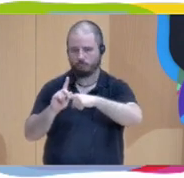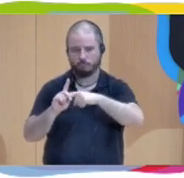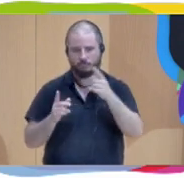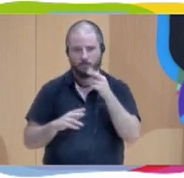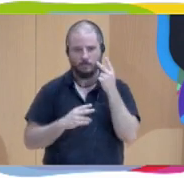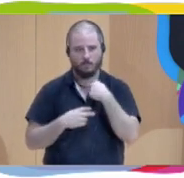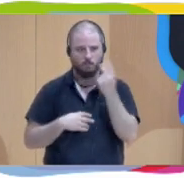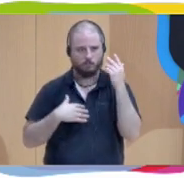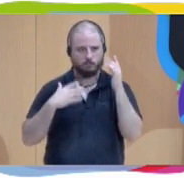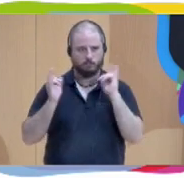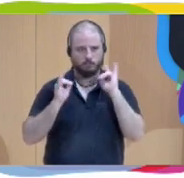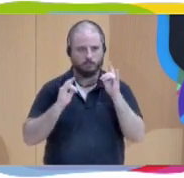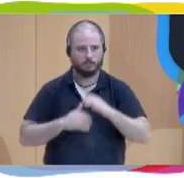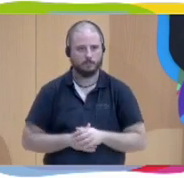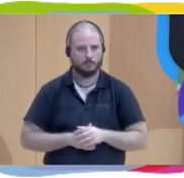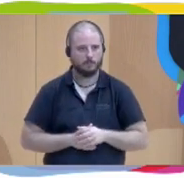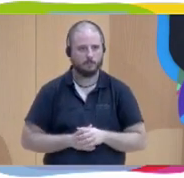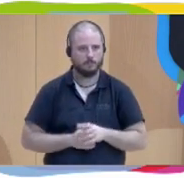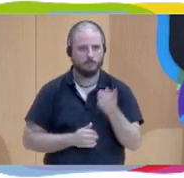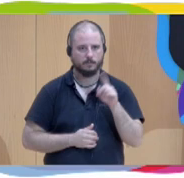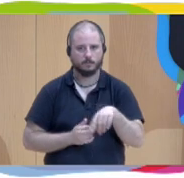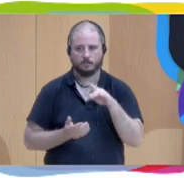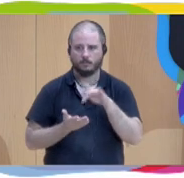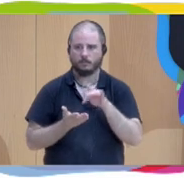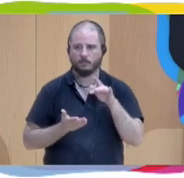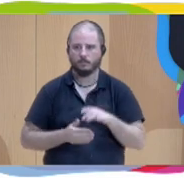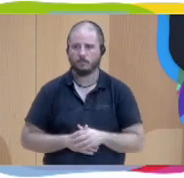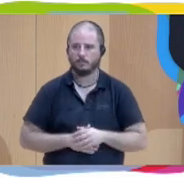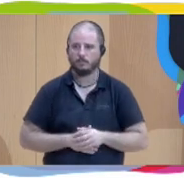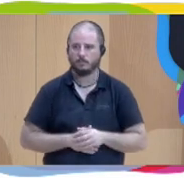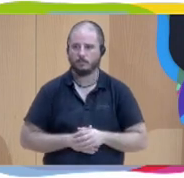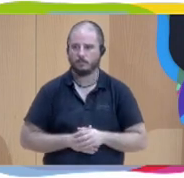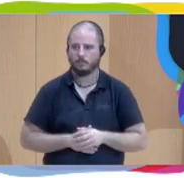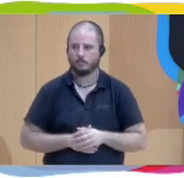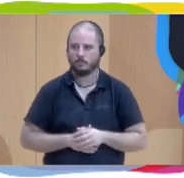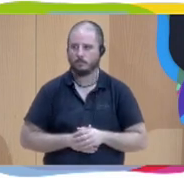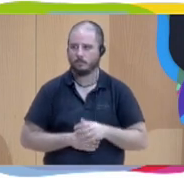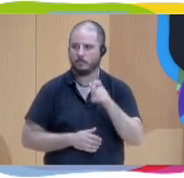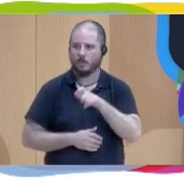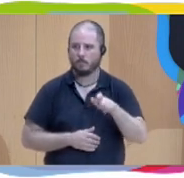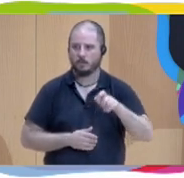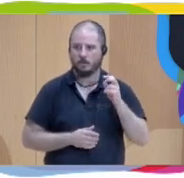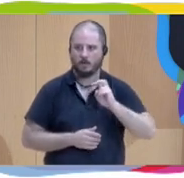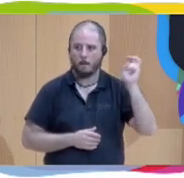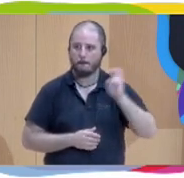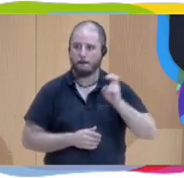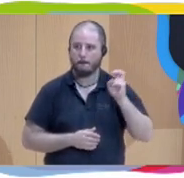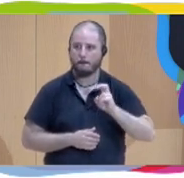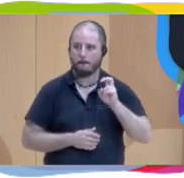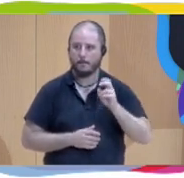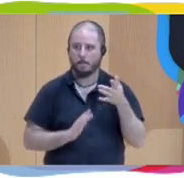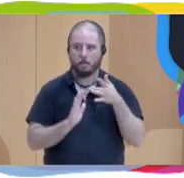here. It doesn't mean that we are training people to be like Finnish people who are not talking, but we are